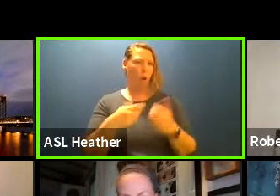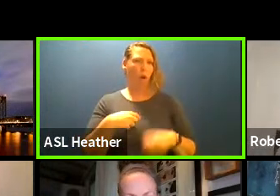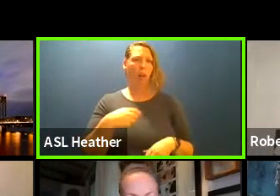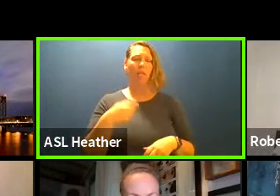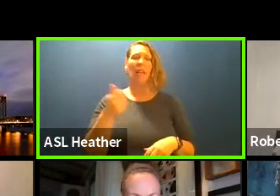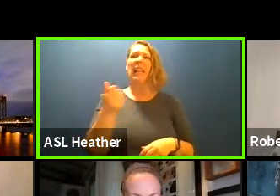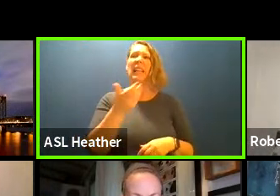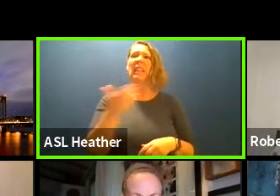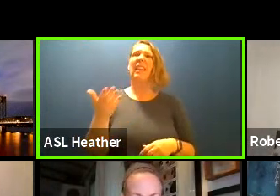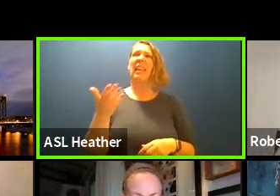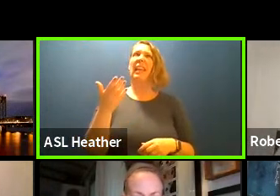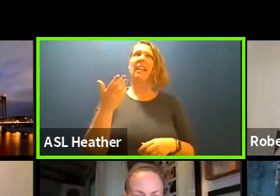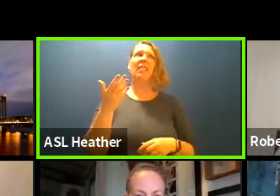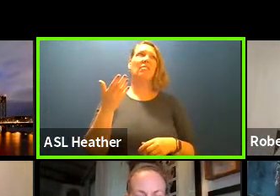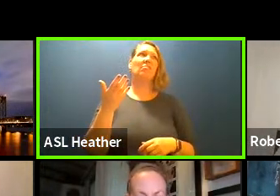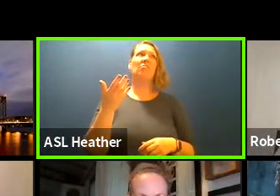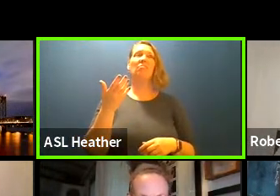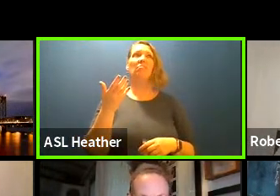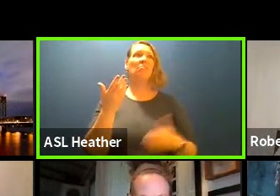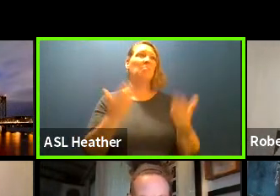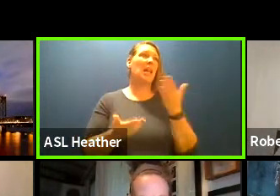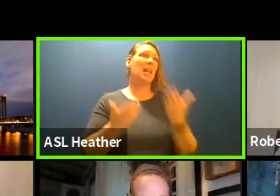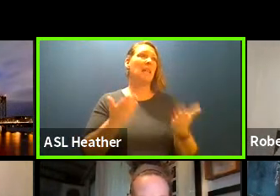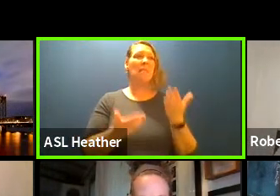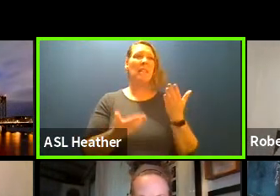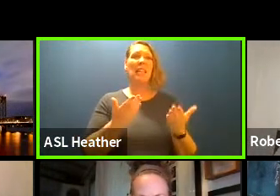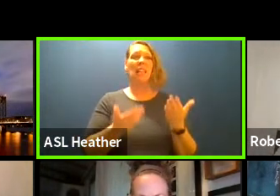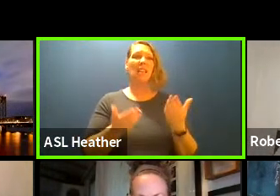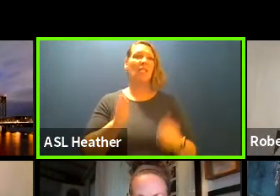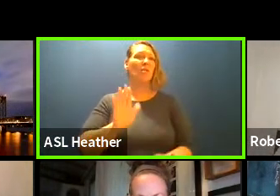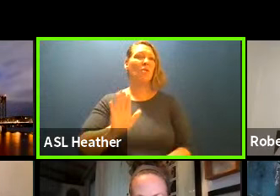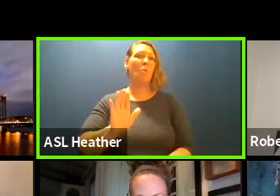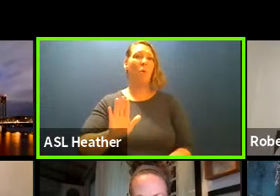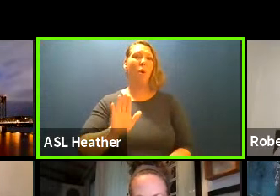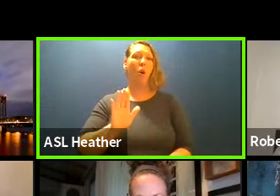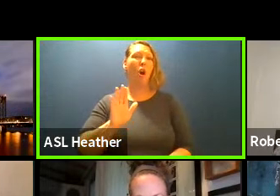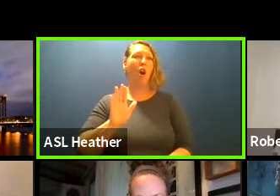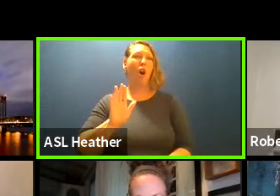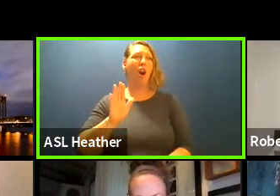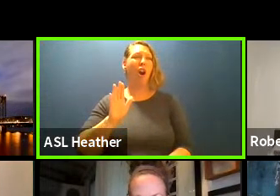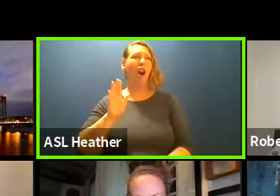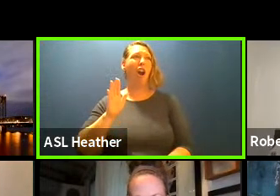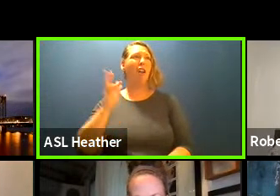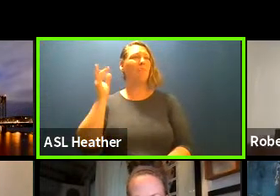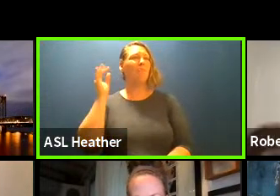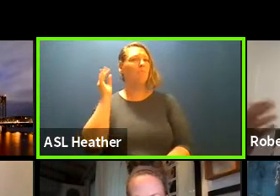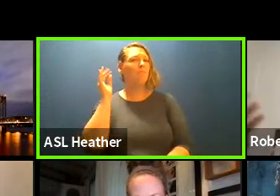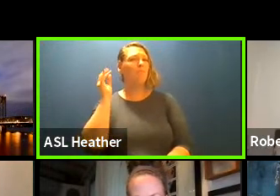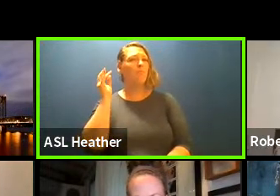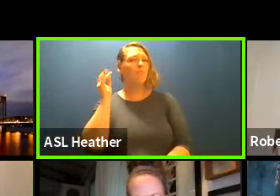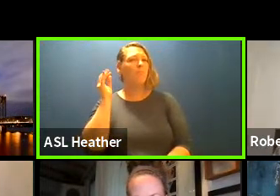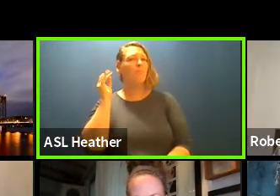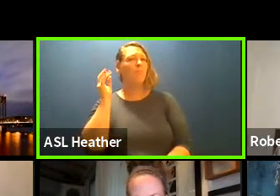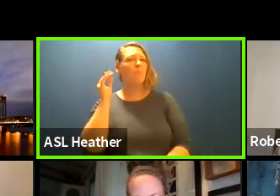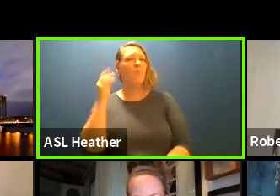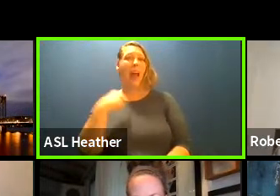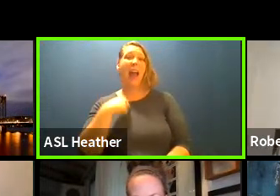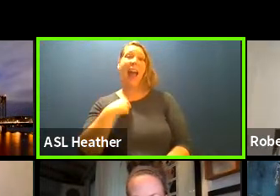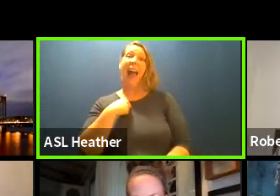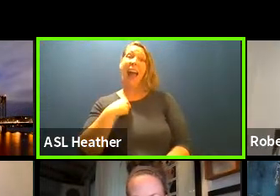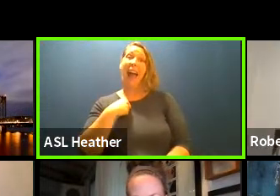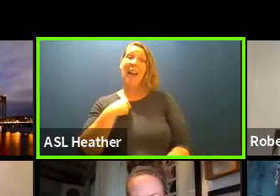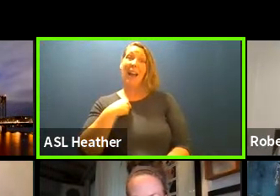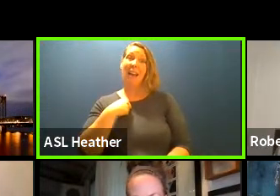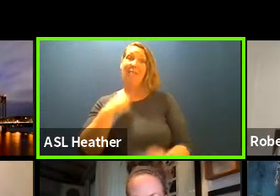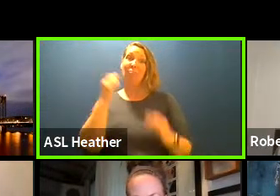that maybe that you're sitting with. I think I'm sitting with